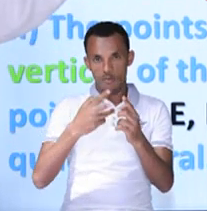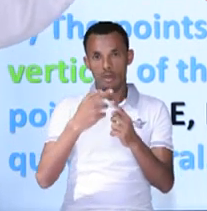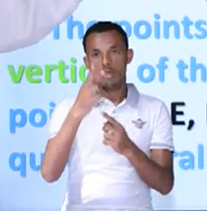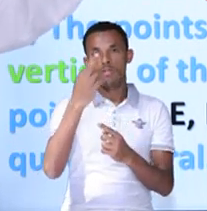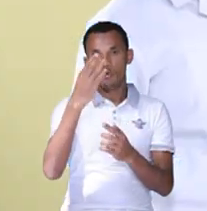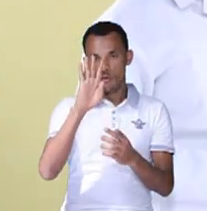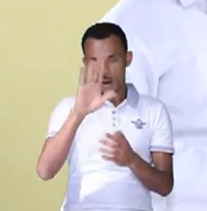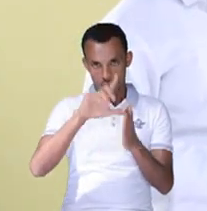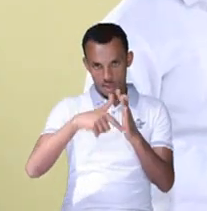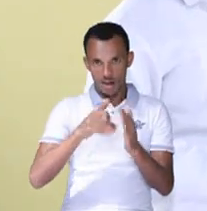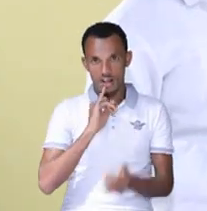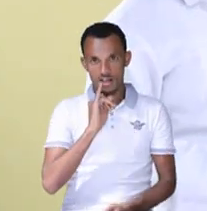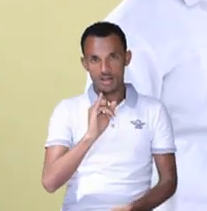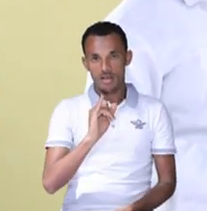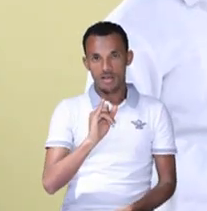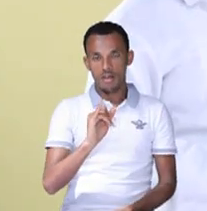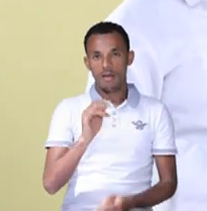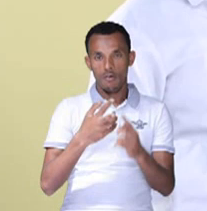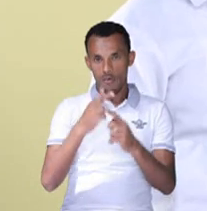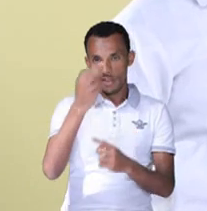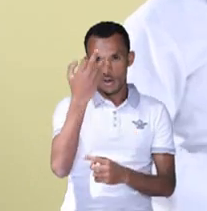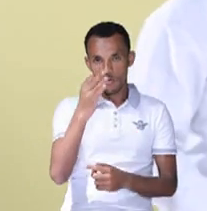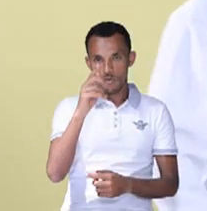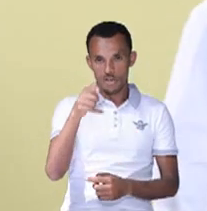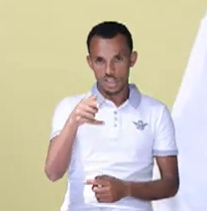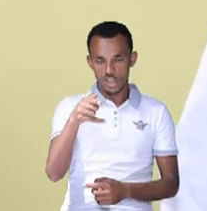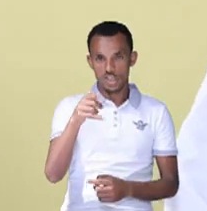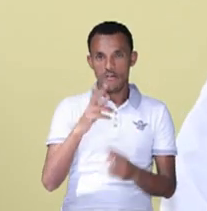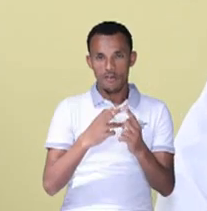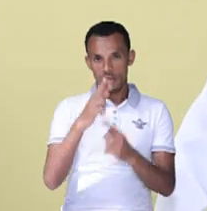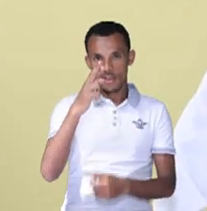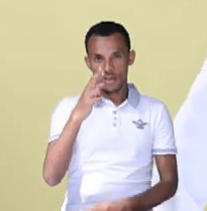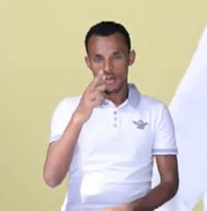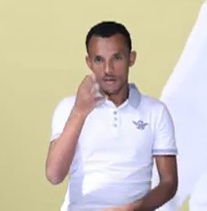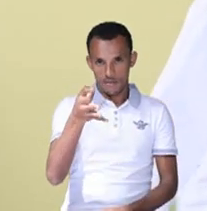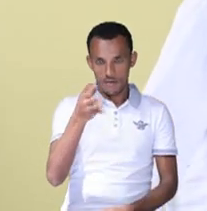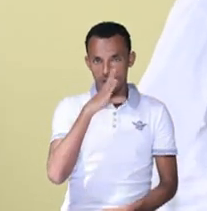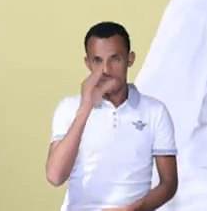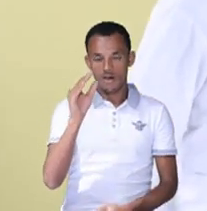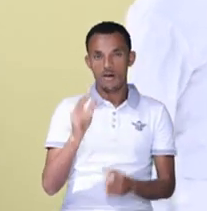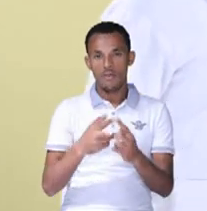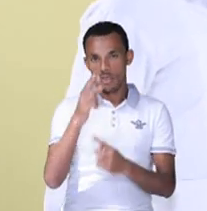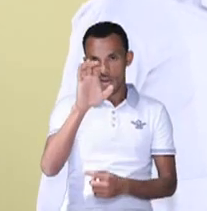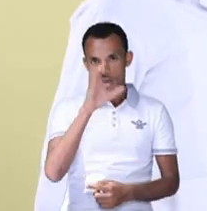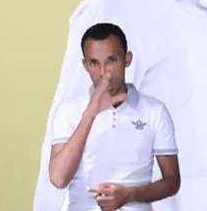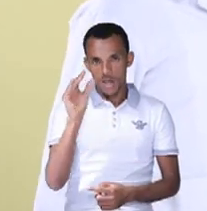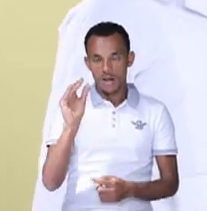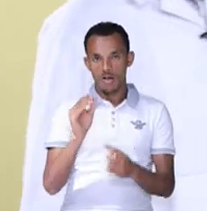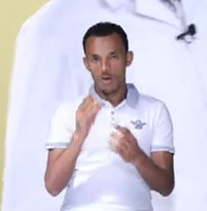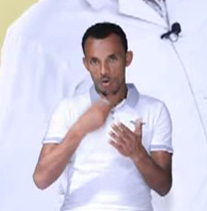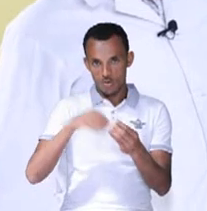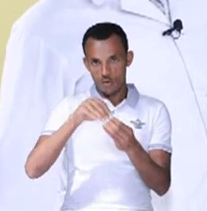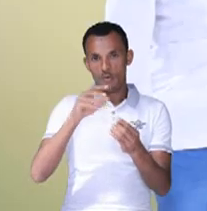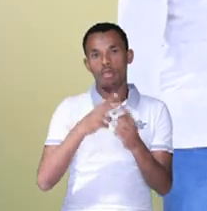given quadrilateral is a vertex of G, vertex F and vertex E, and also vertex